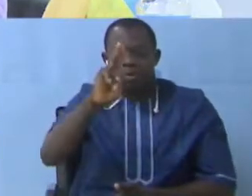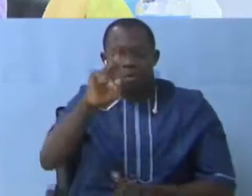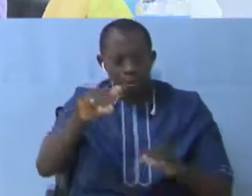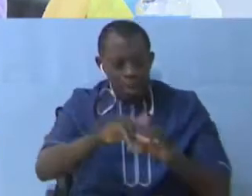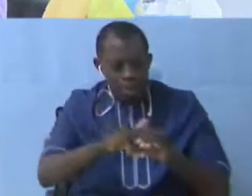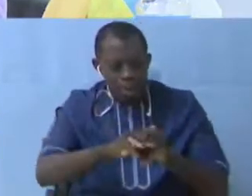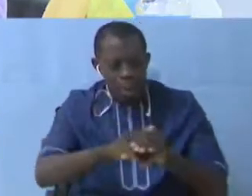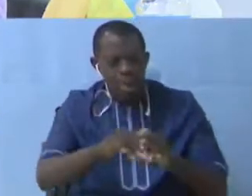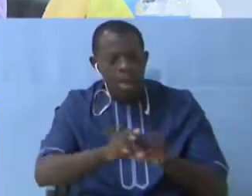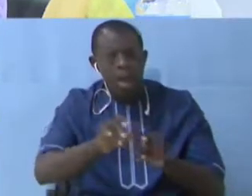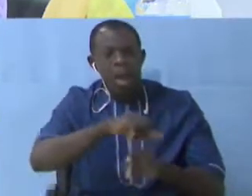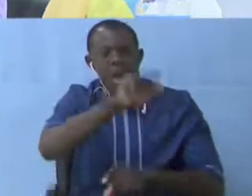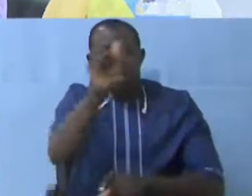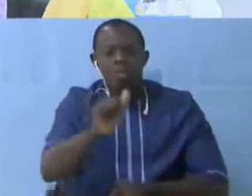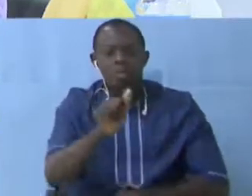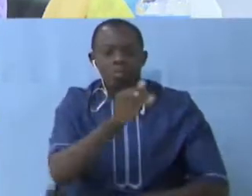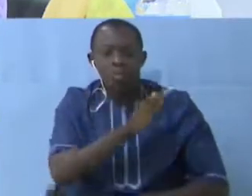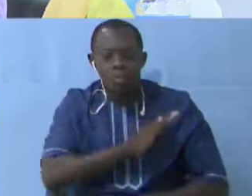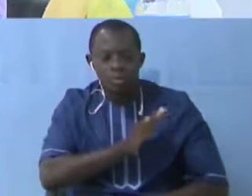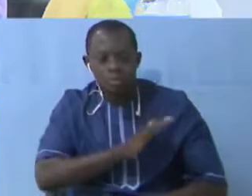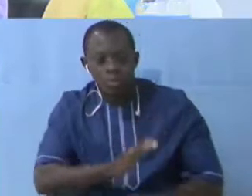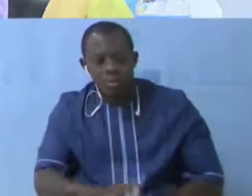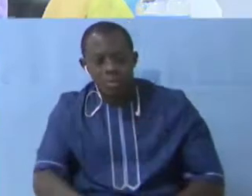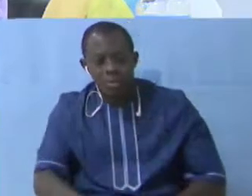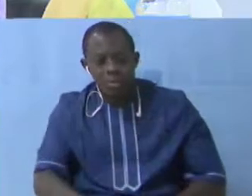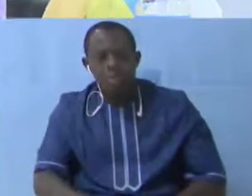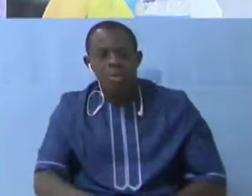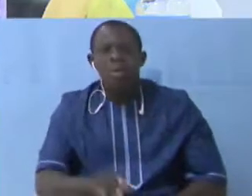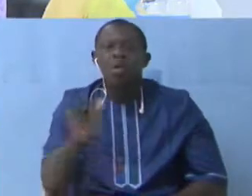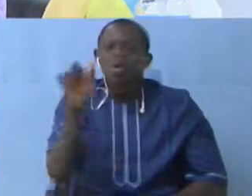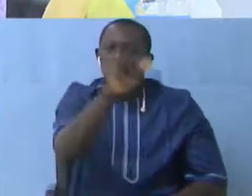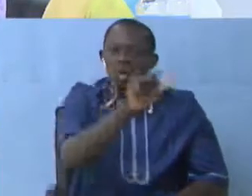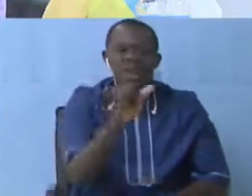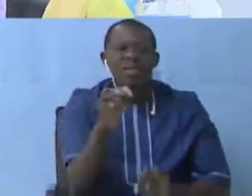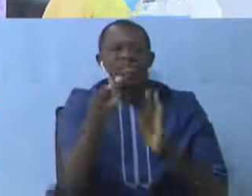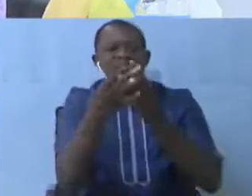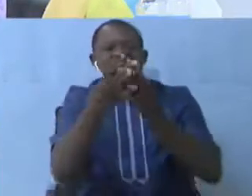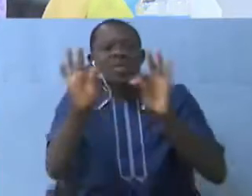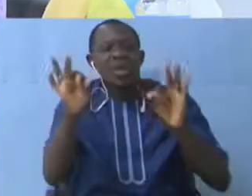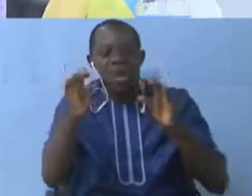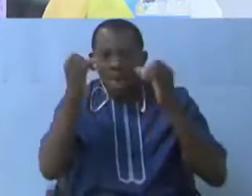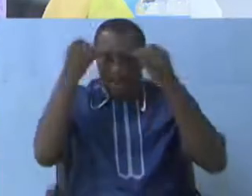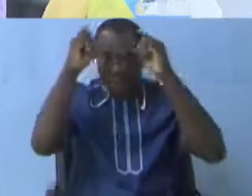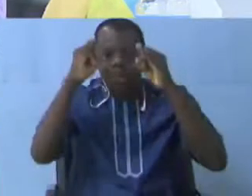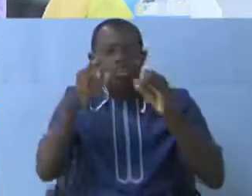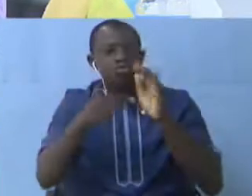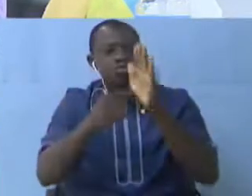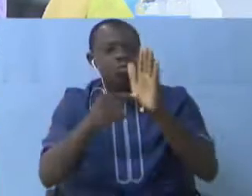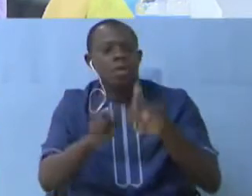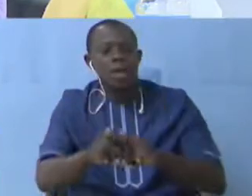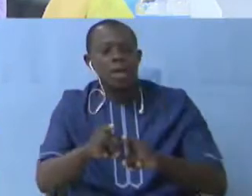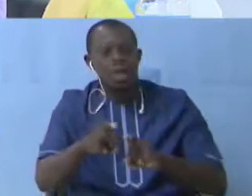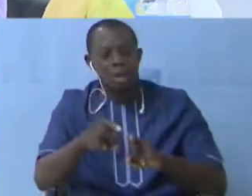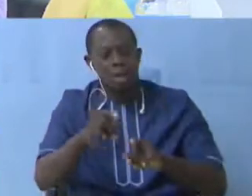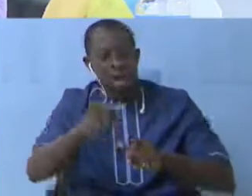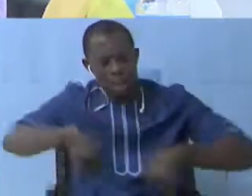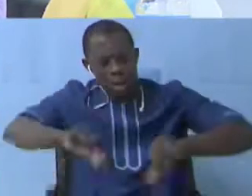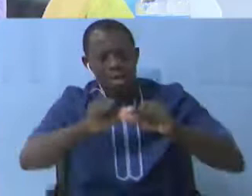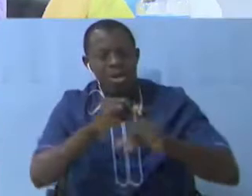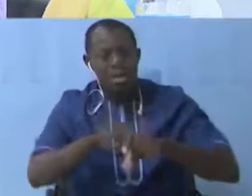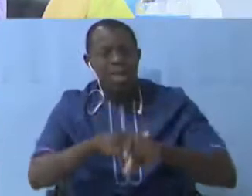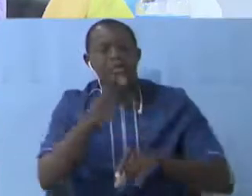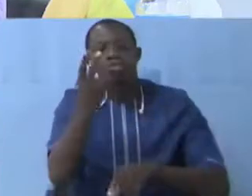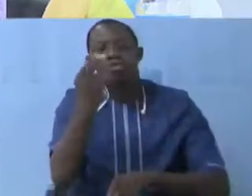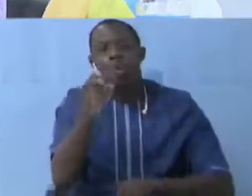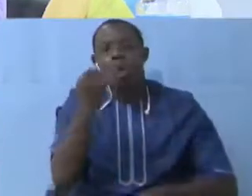especially, and also other free expression cases around that time in 2011 after the election. te tamit